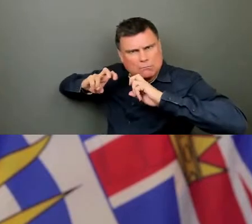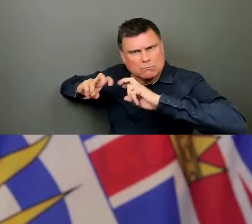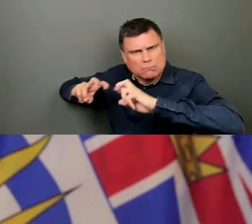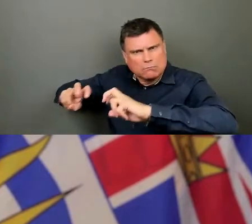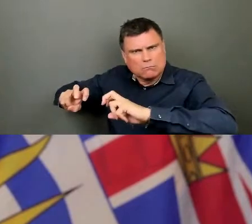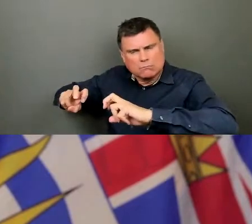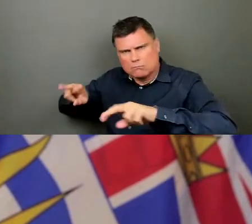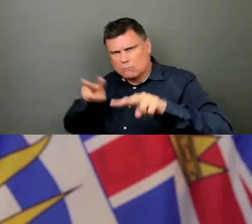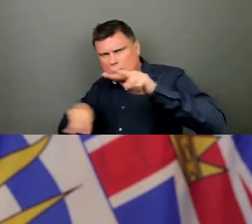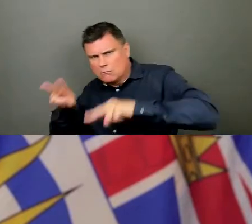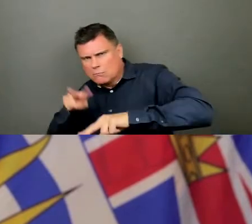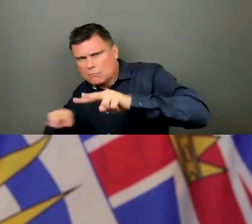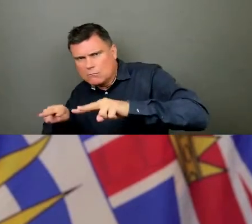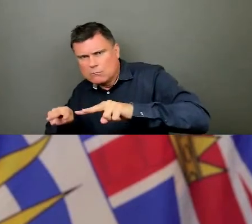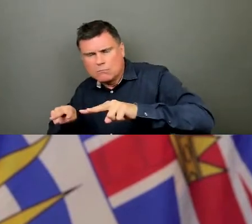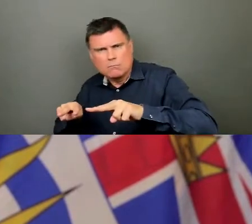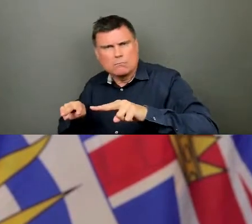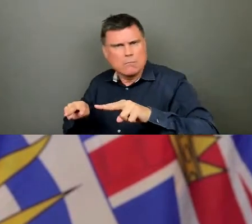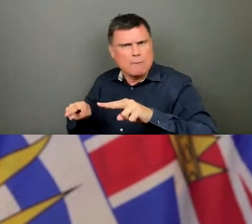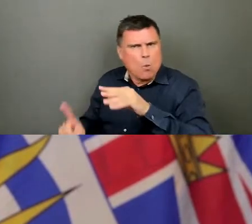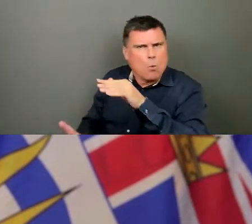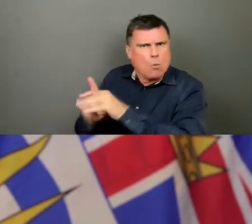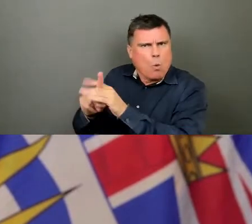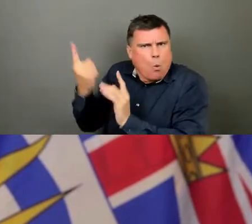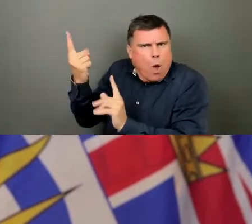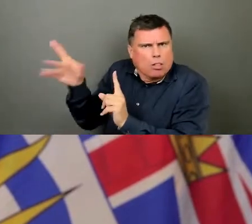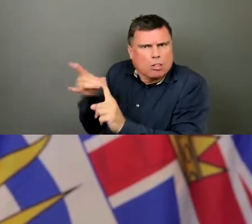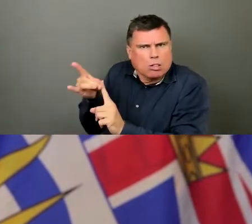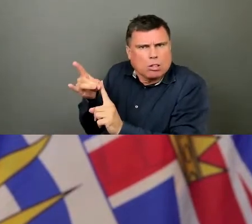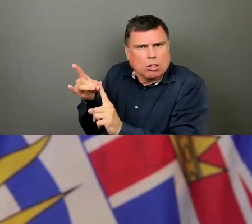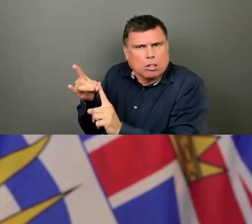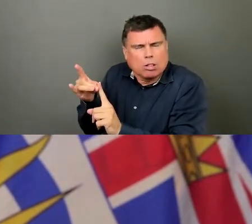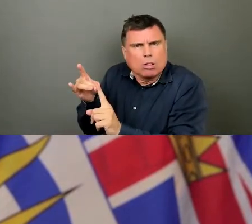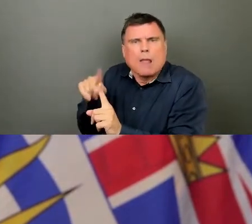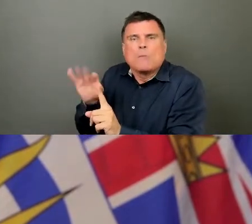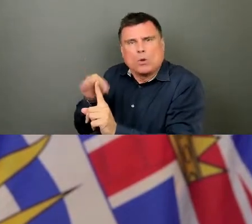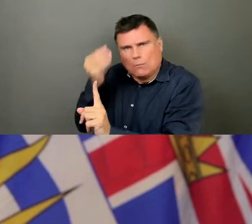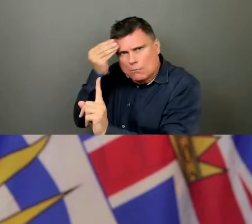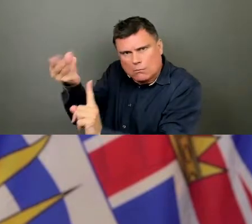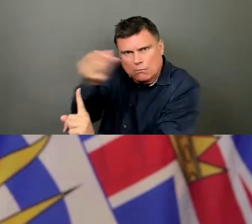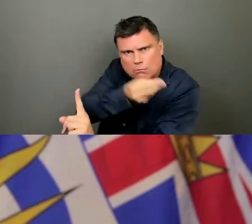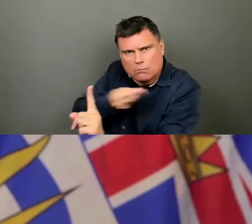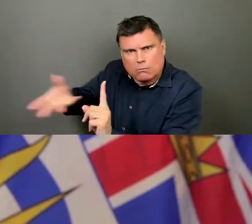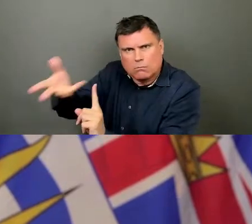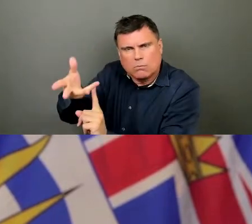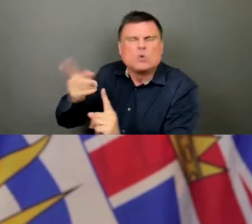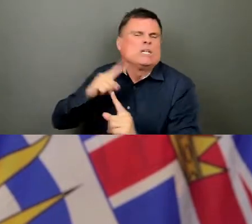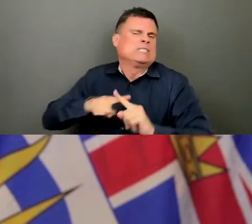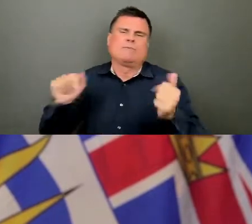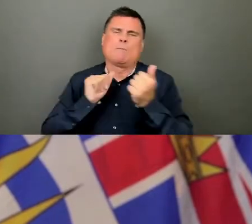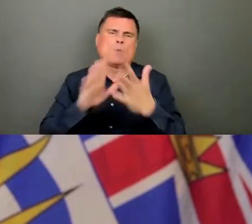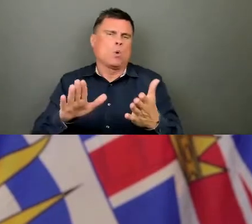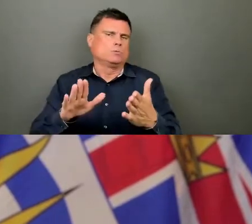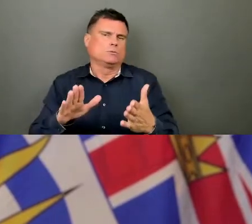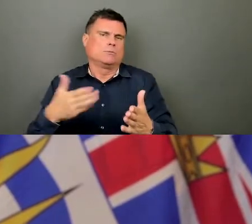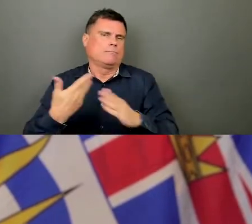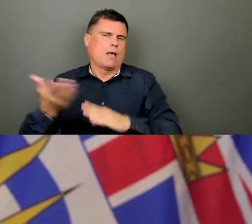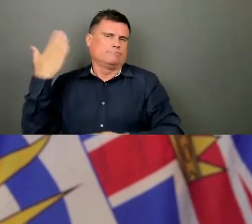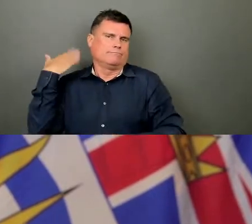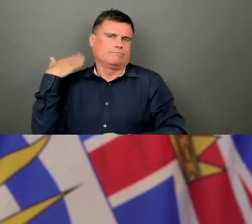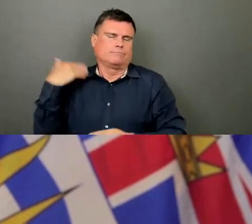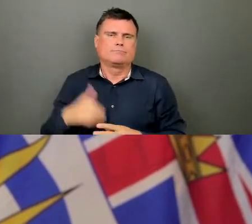disease, and every individual who's at risk will be notified. So it will be, we've heard very clearly from